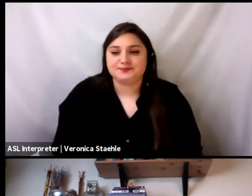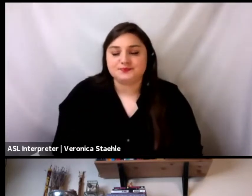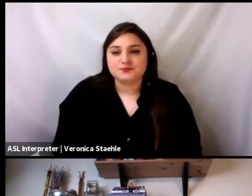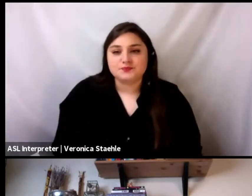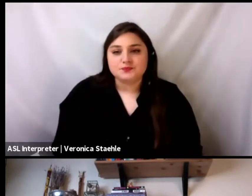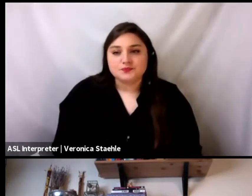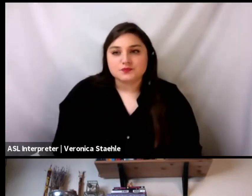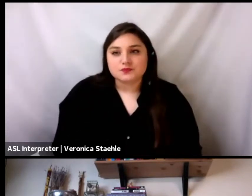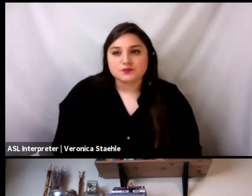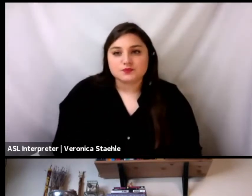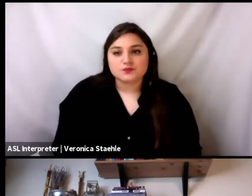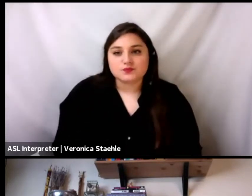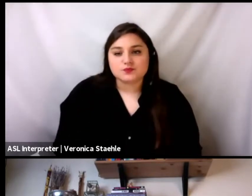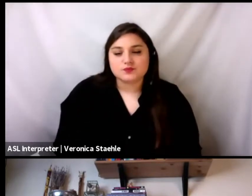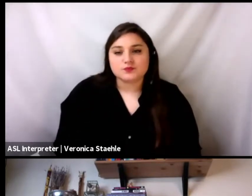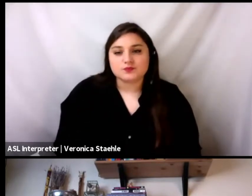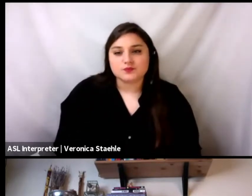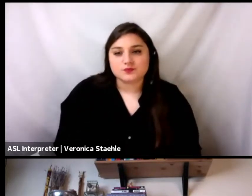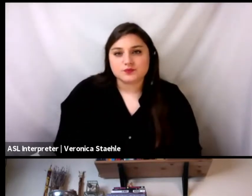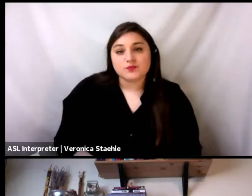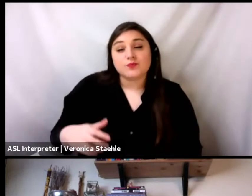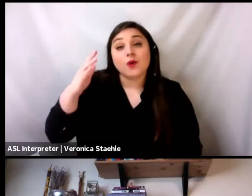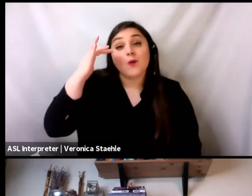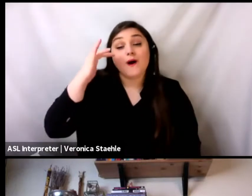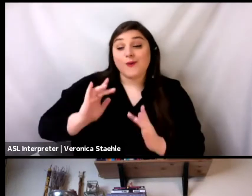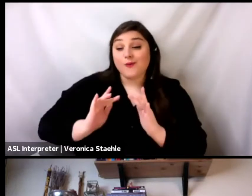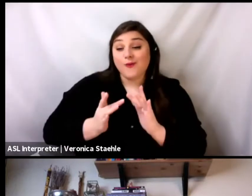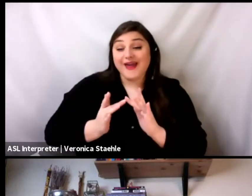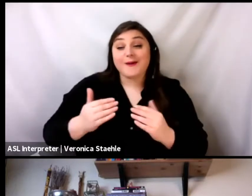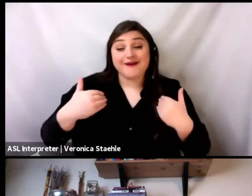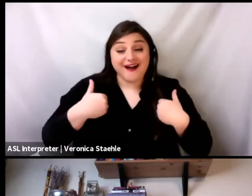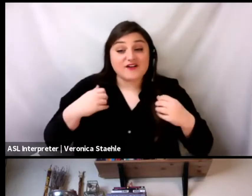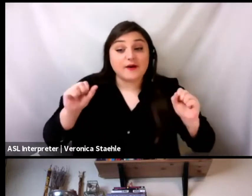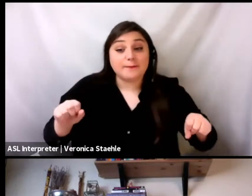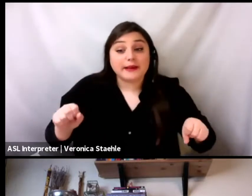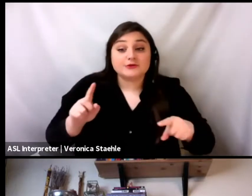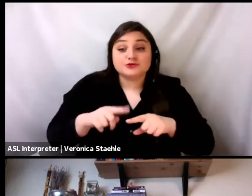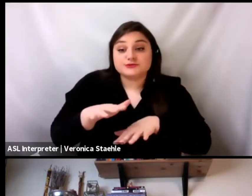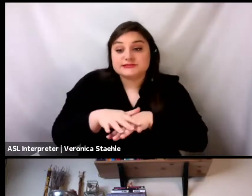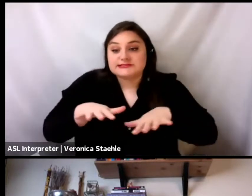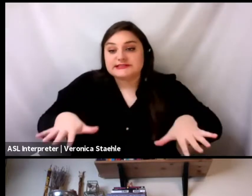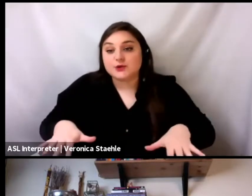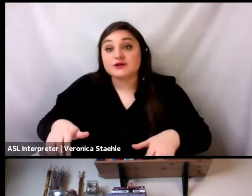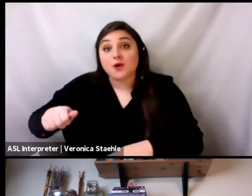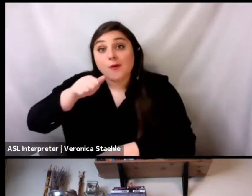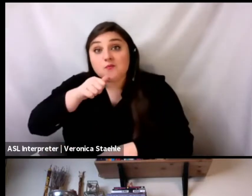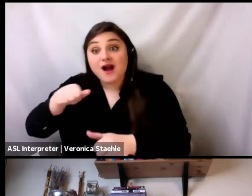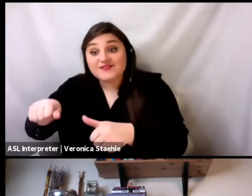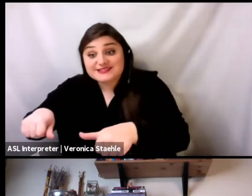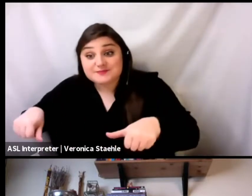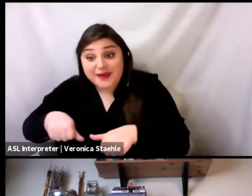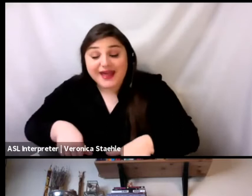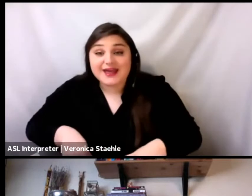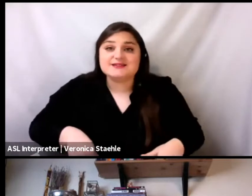has distinction between public and privates. And like in our everyday